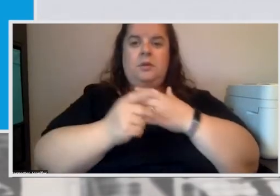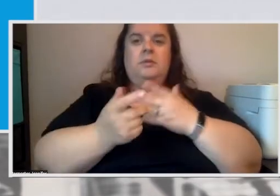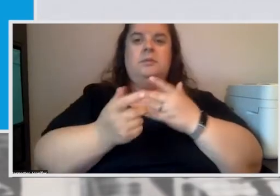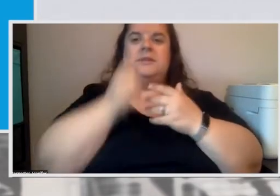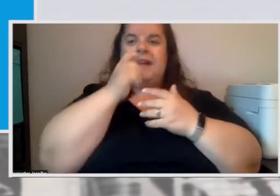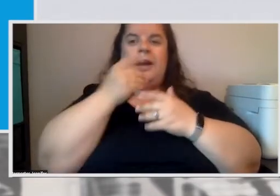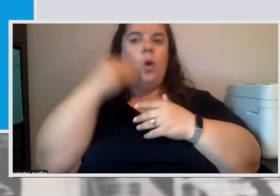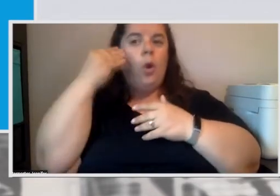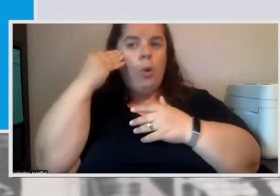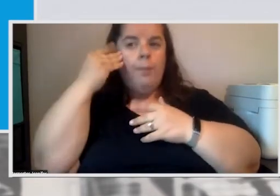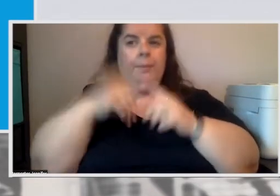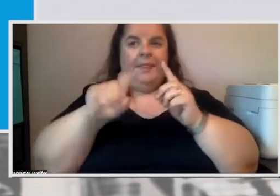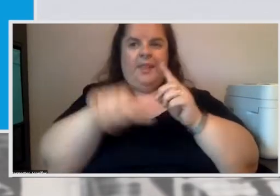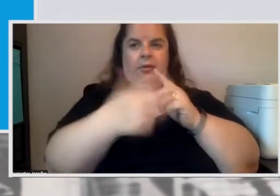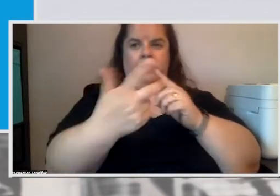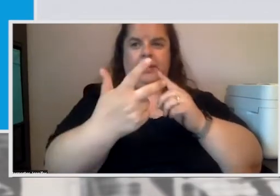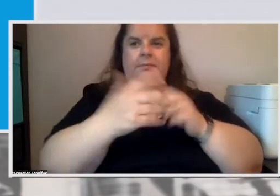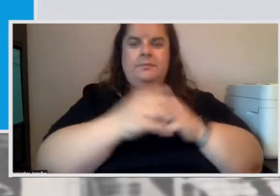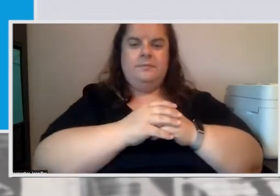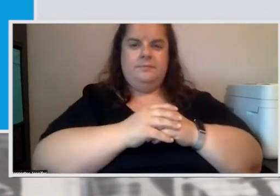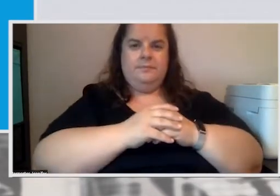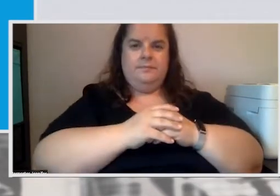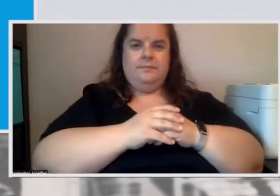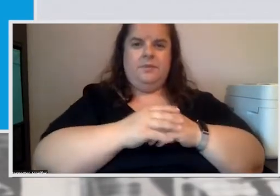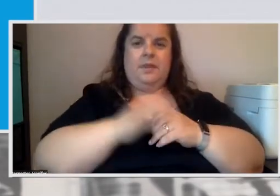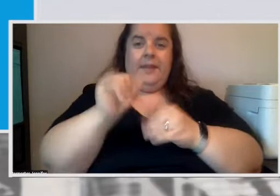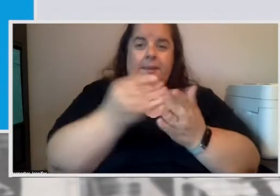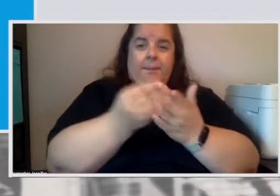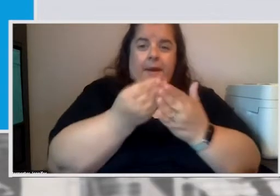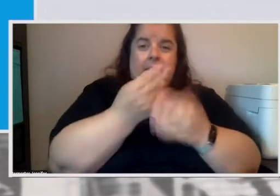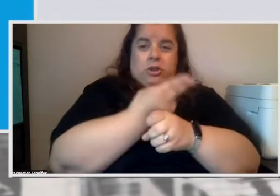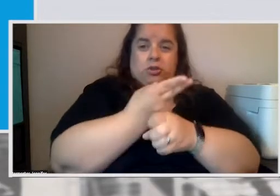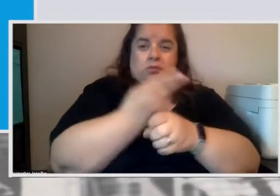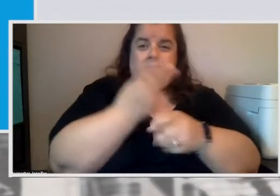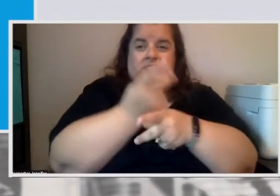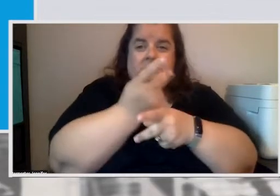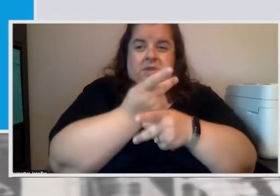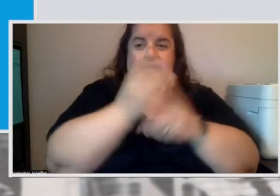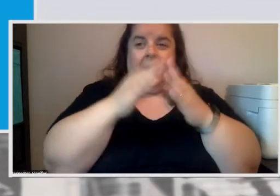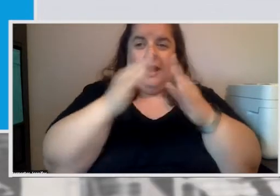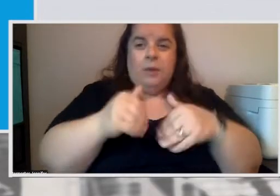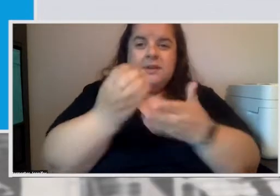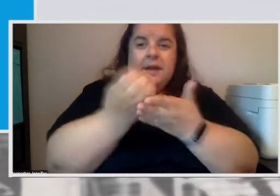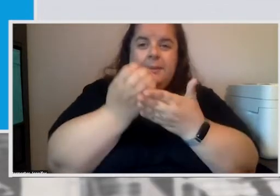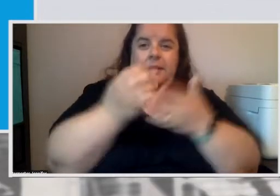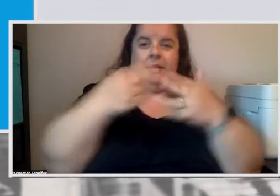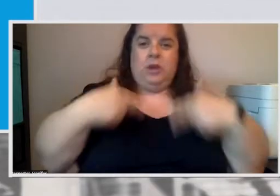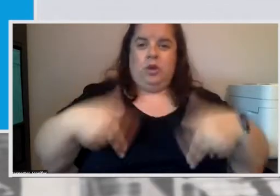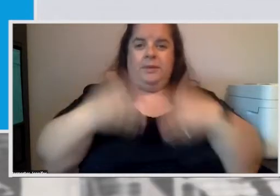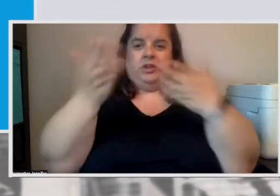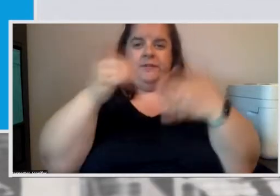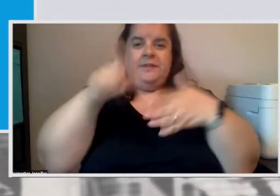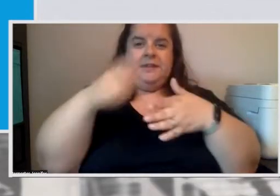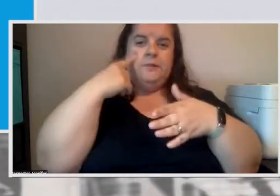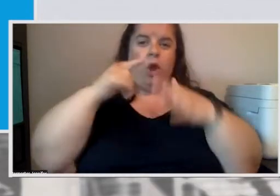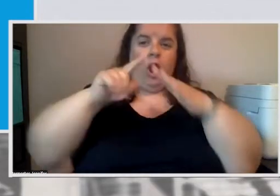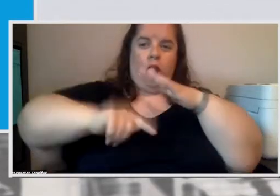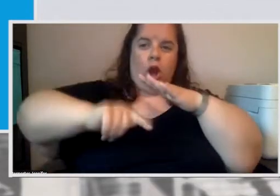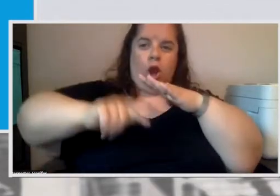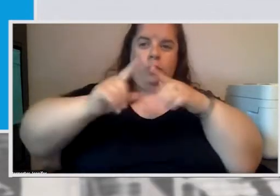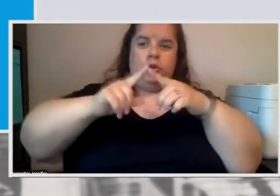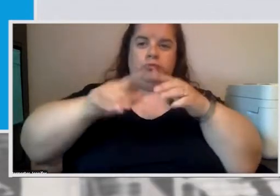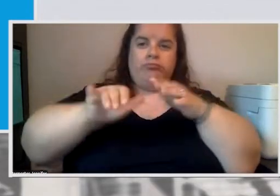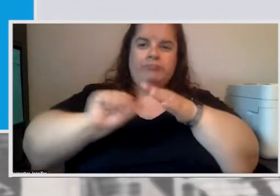three. So the funds are used to address the housing, economic, and human service needs of low to moderate income city of